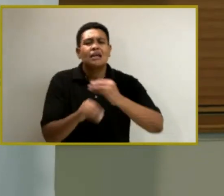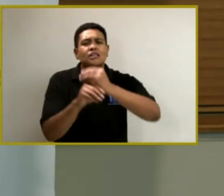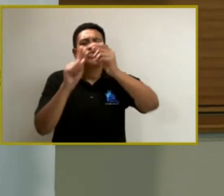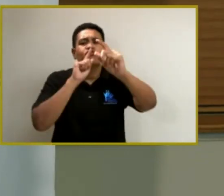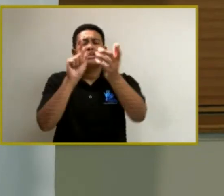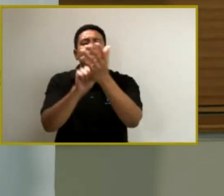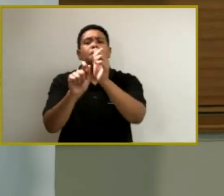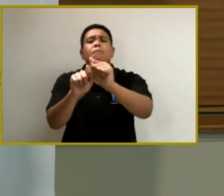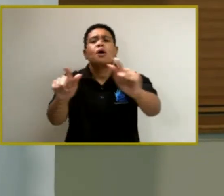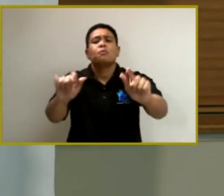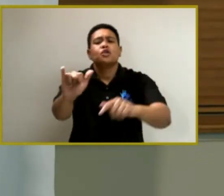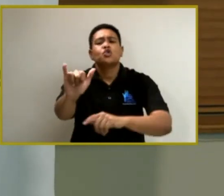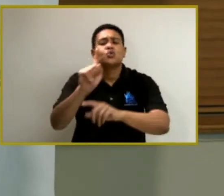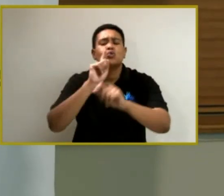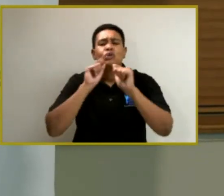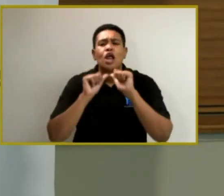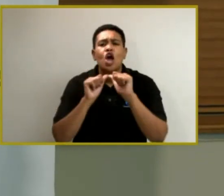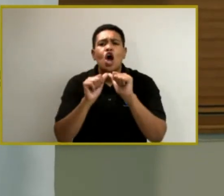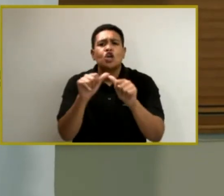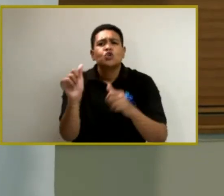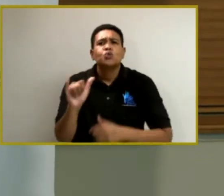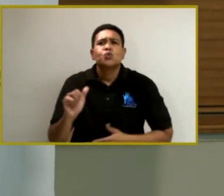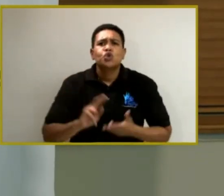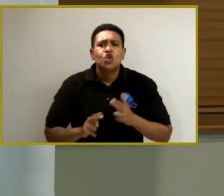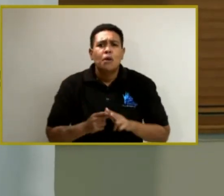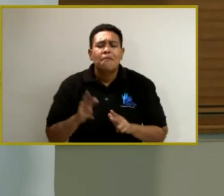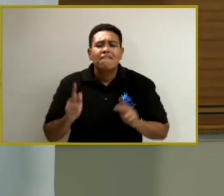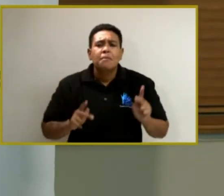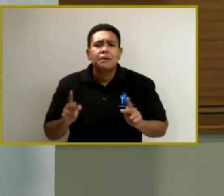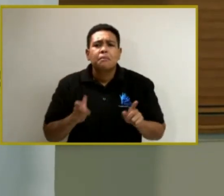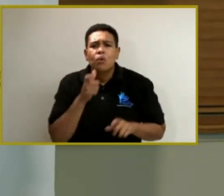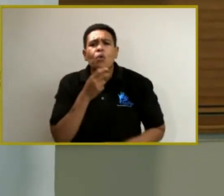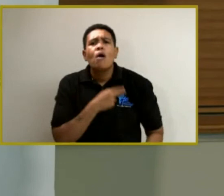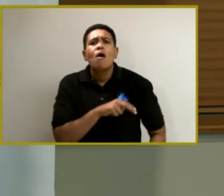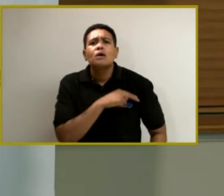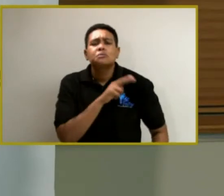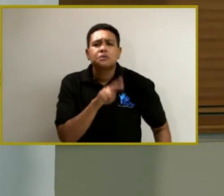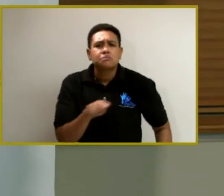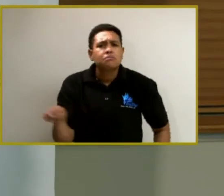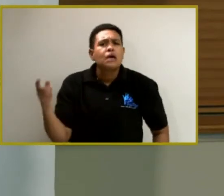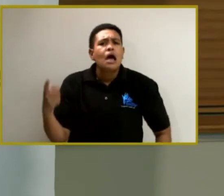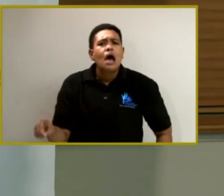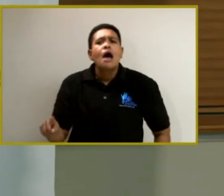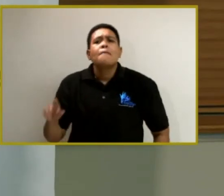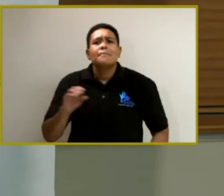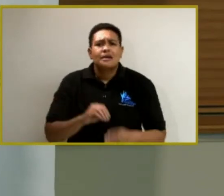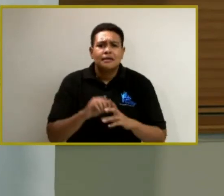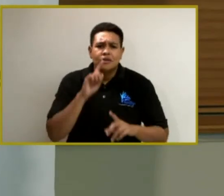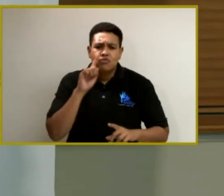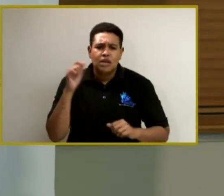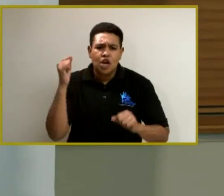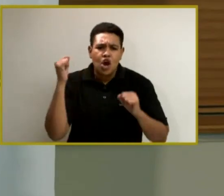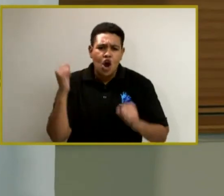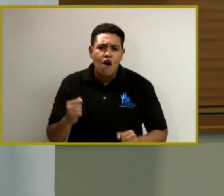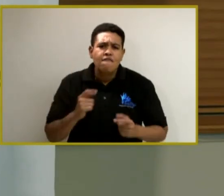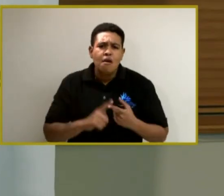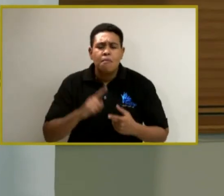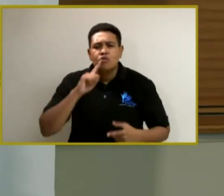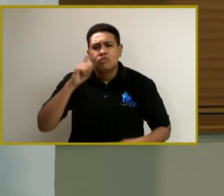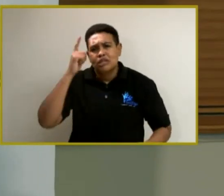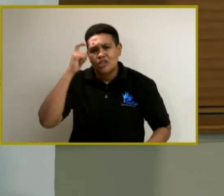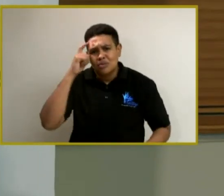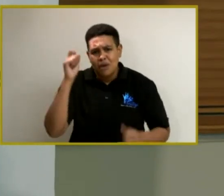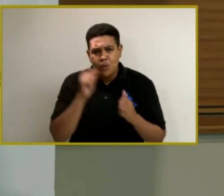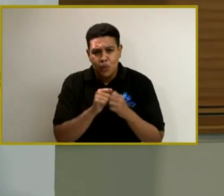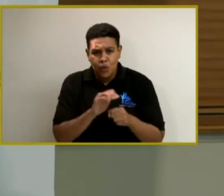published continuously the number of persons hospitalized that are confirmed and suspected with